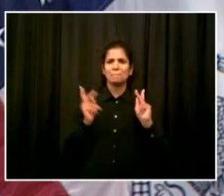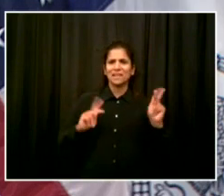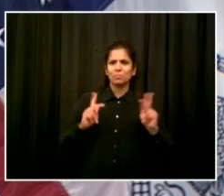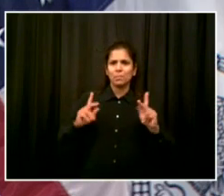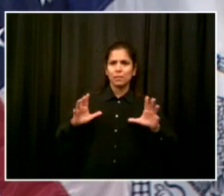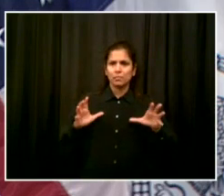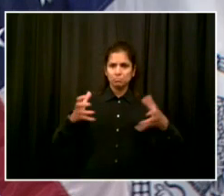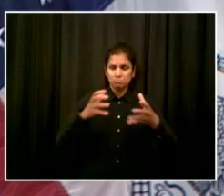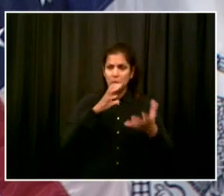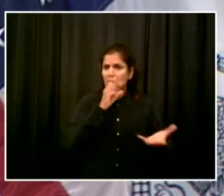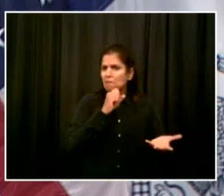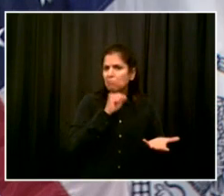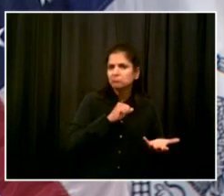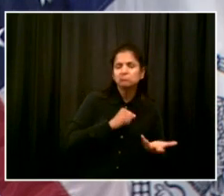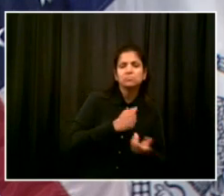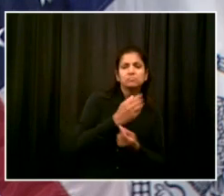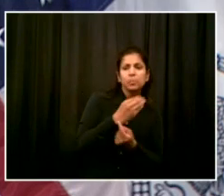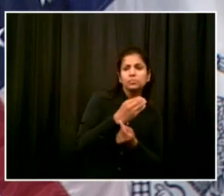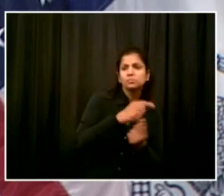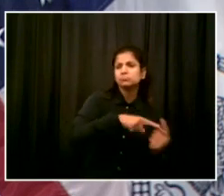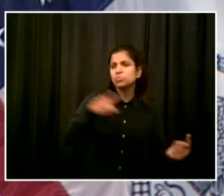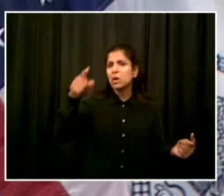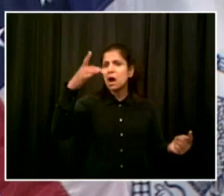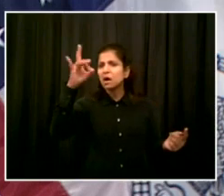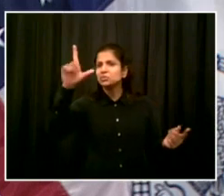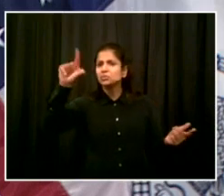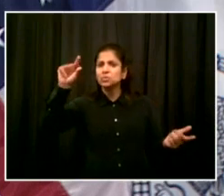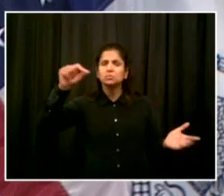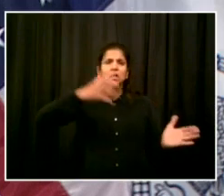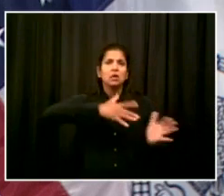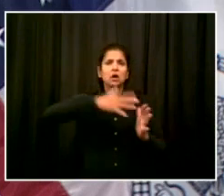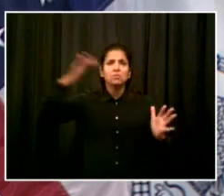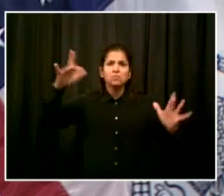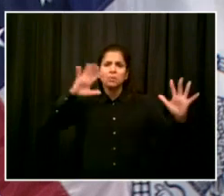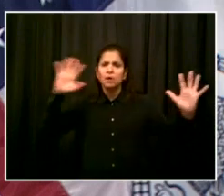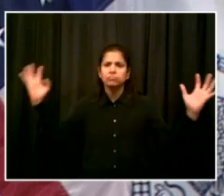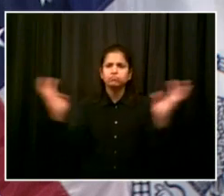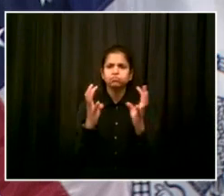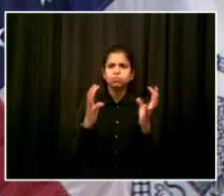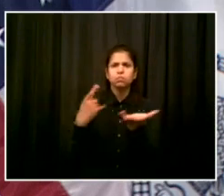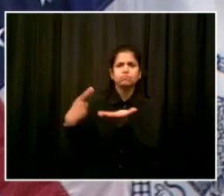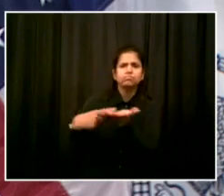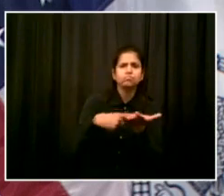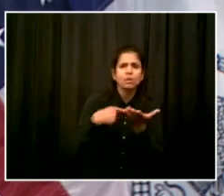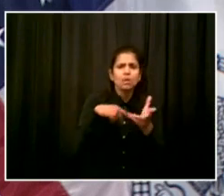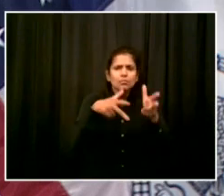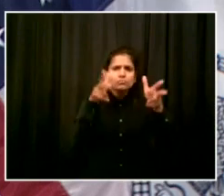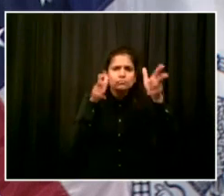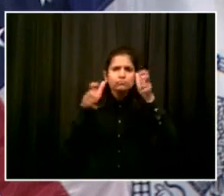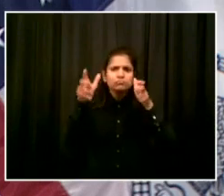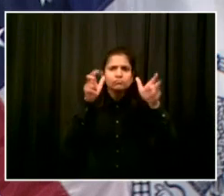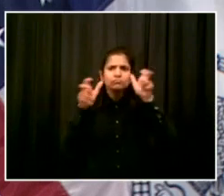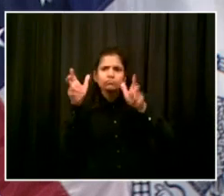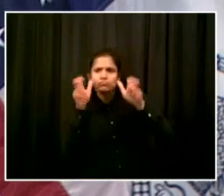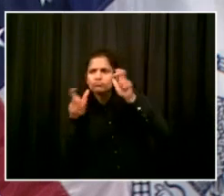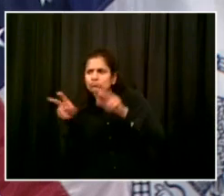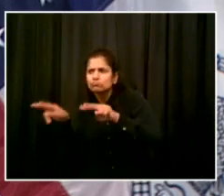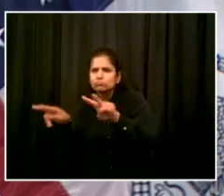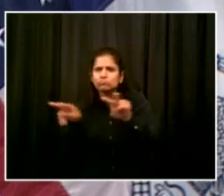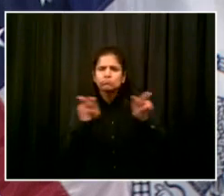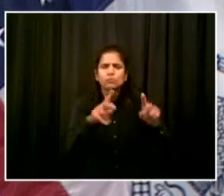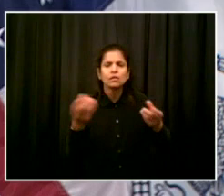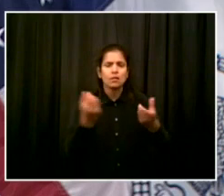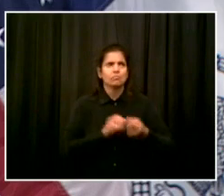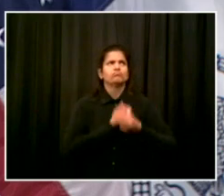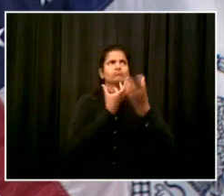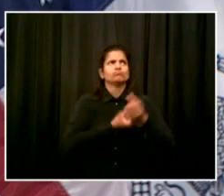them for a peaceful city and a better city ahead. So With that, I want to turn to our commissioner. He has been